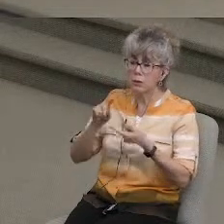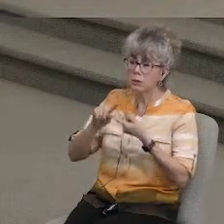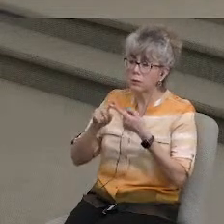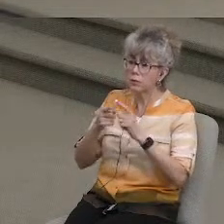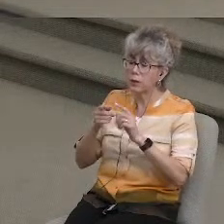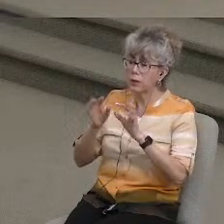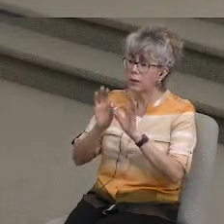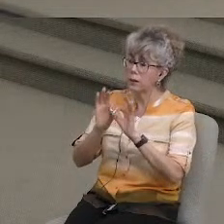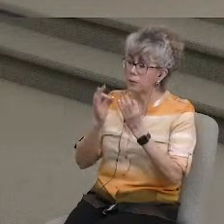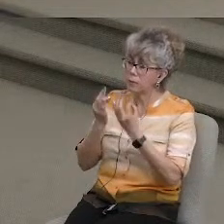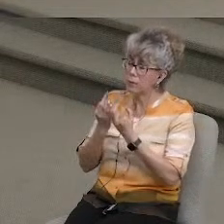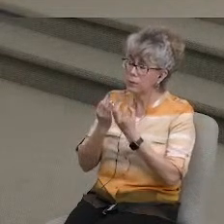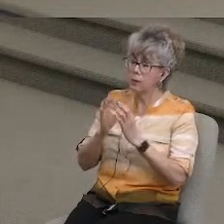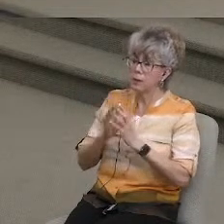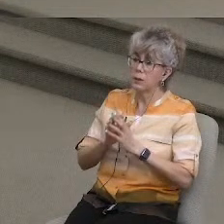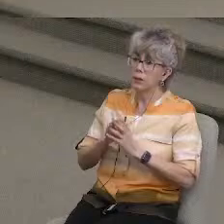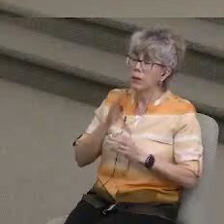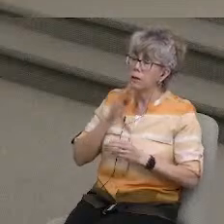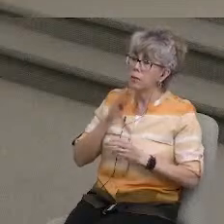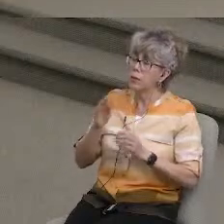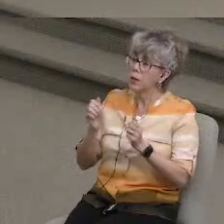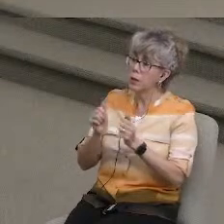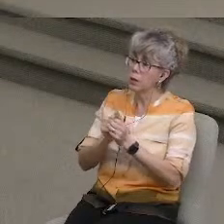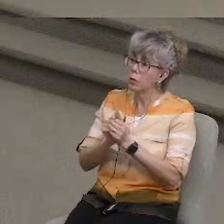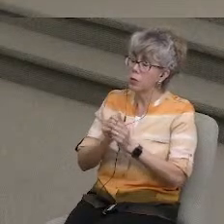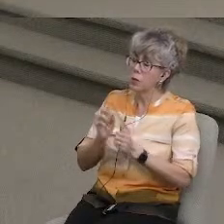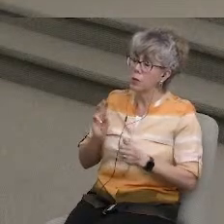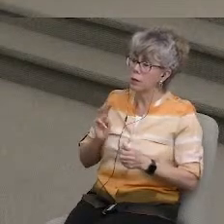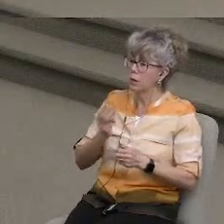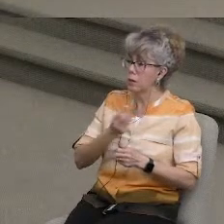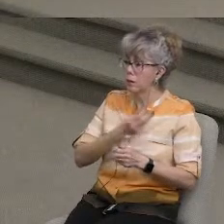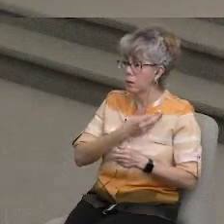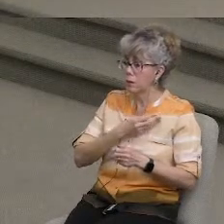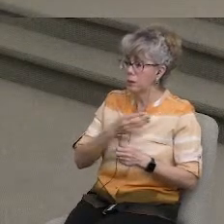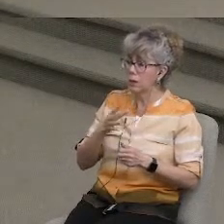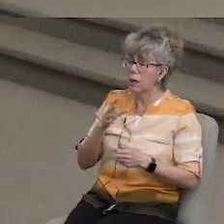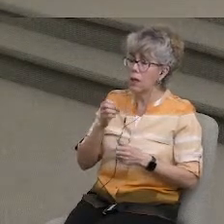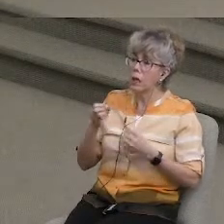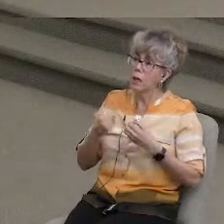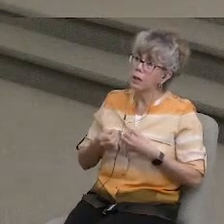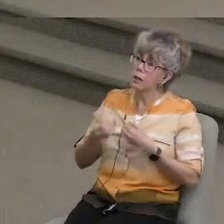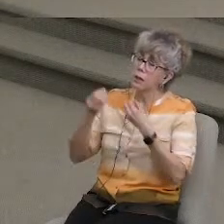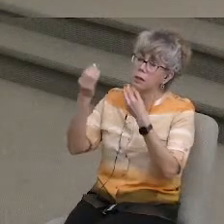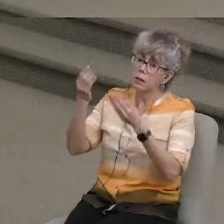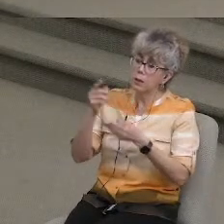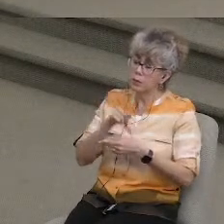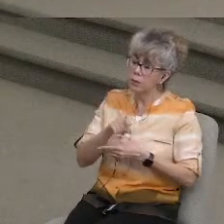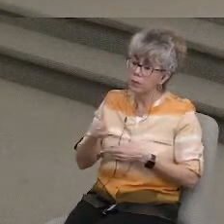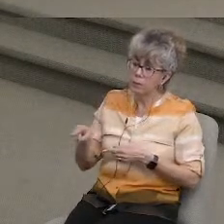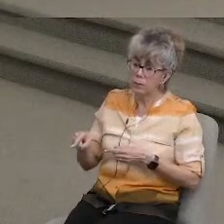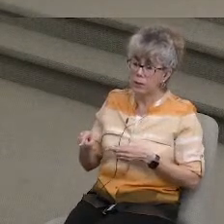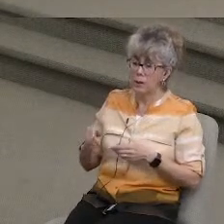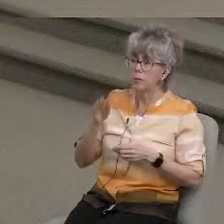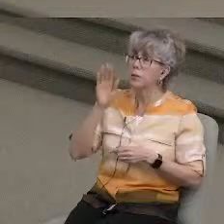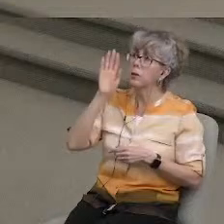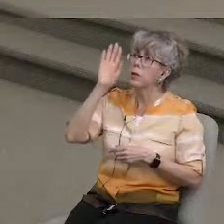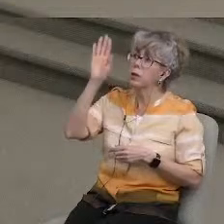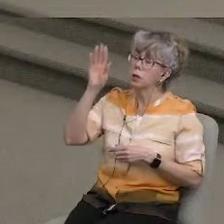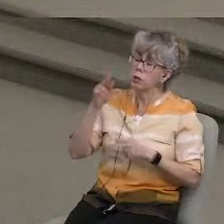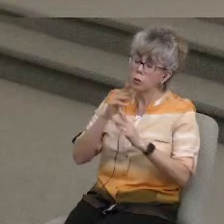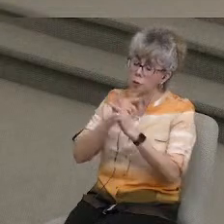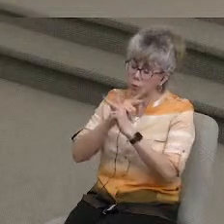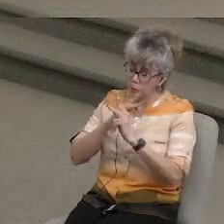family. Be with us and give them your